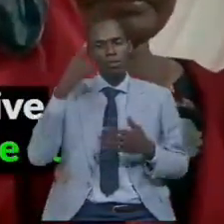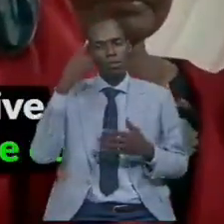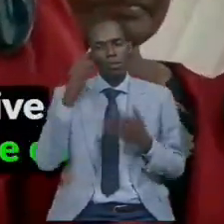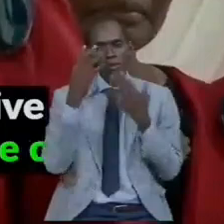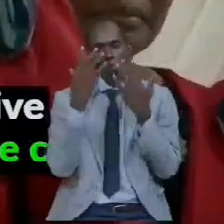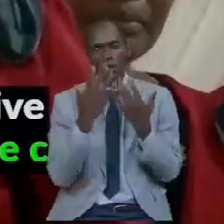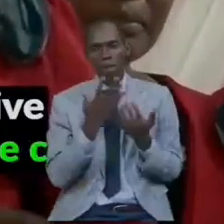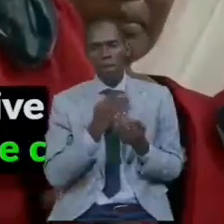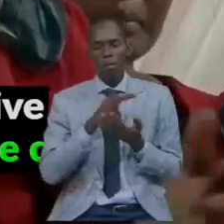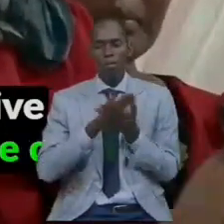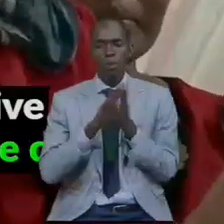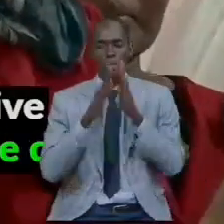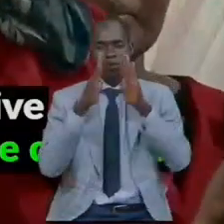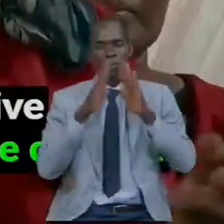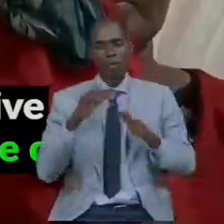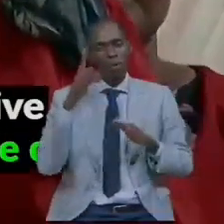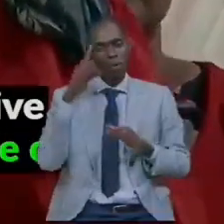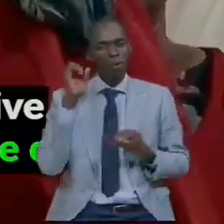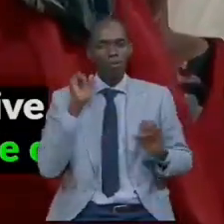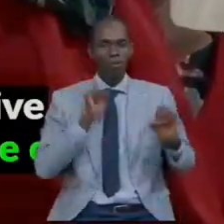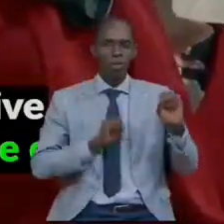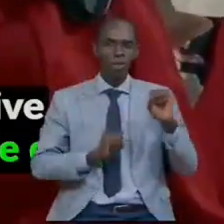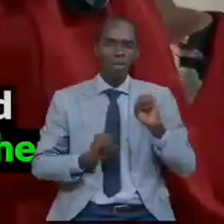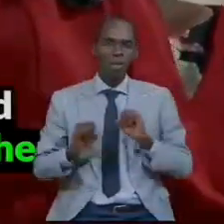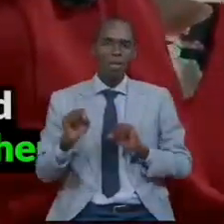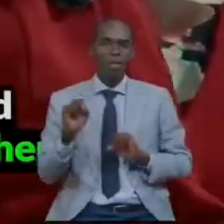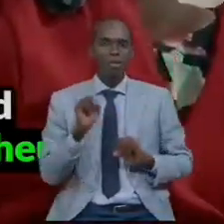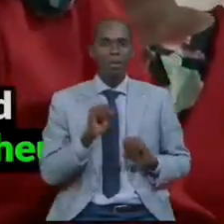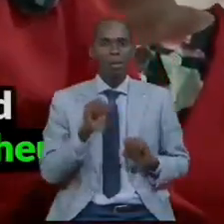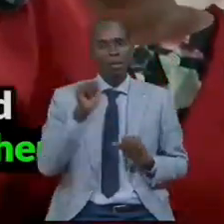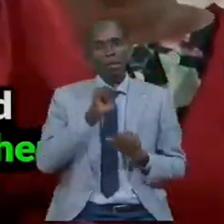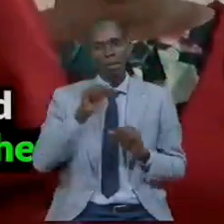for sorrow and peace for our strife.